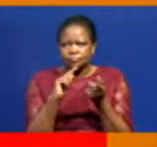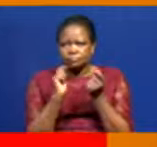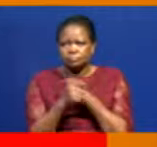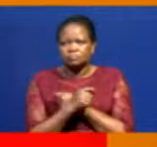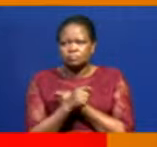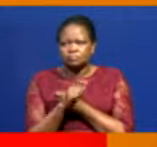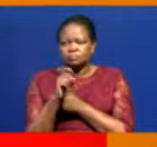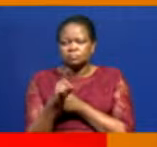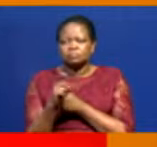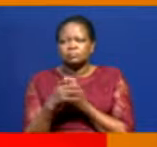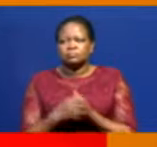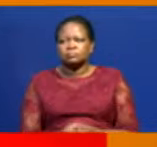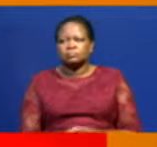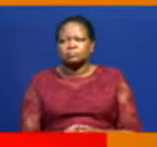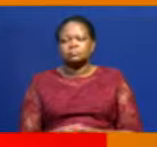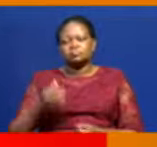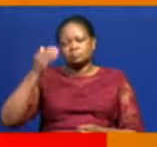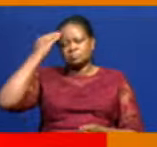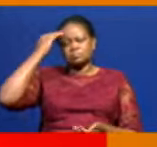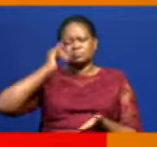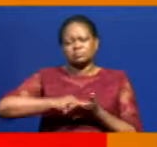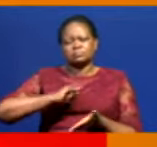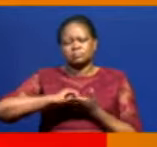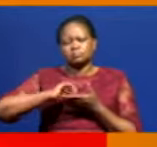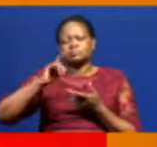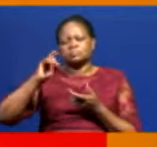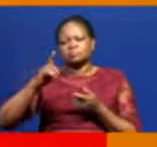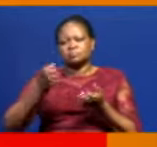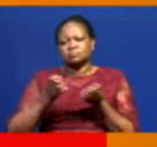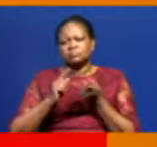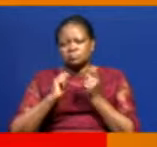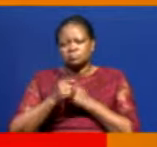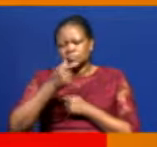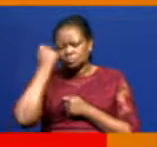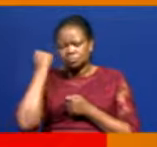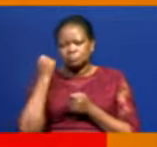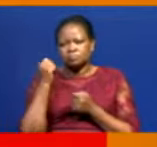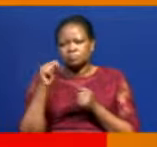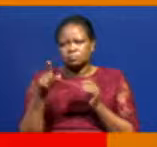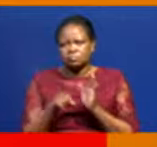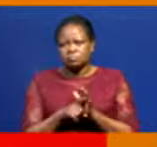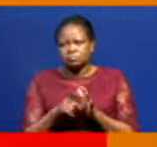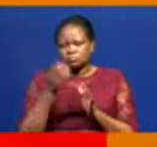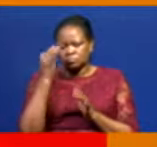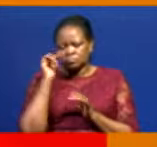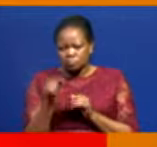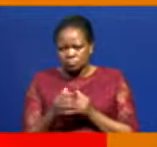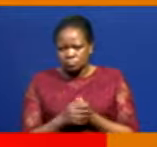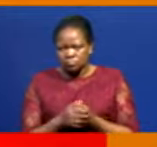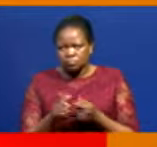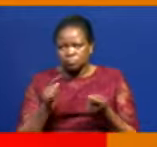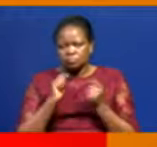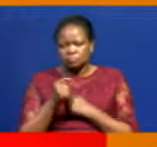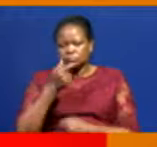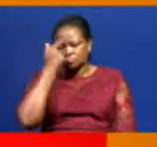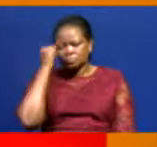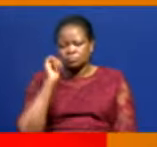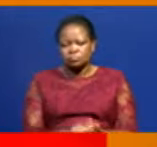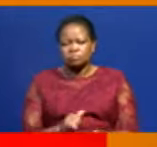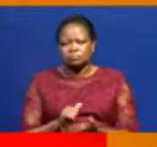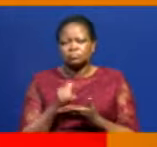the executive. I think the executive needs to be reformed because the law has to serve us. Why it needs to be reformed is because we've